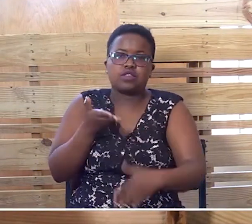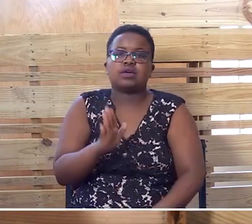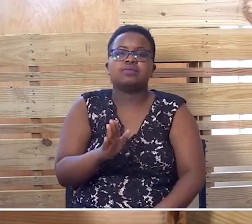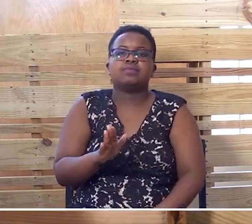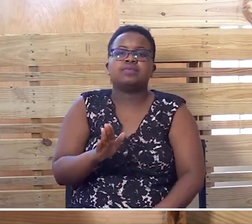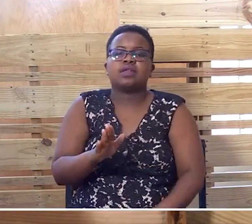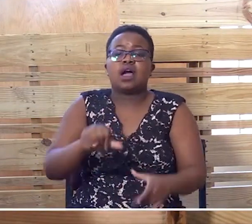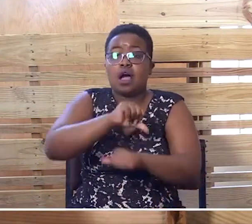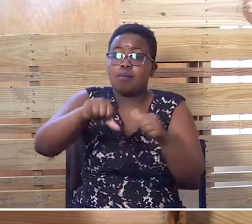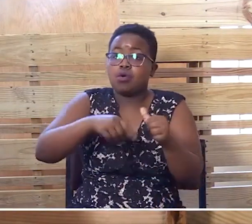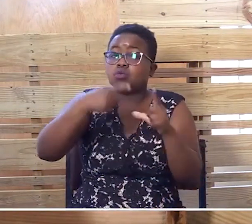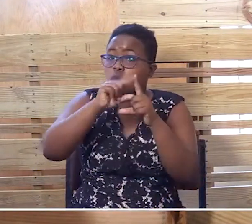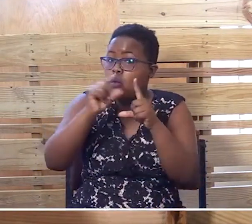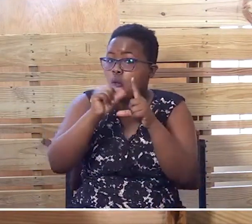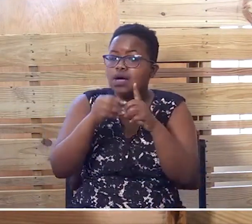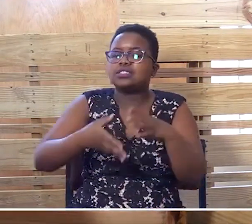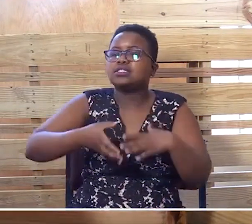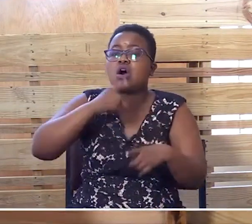had commanded him to speak.